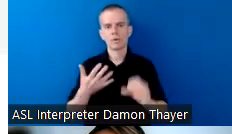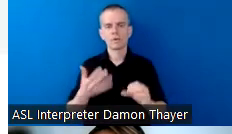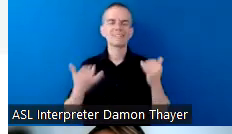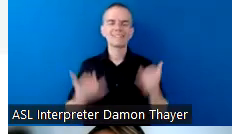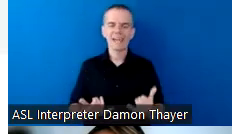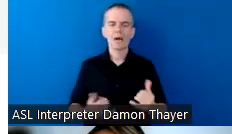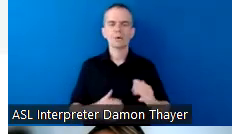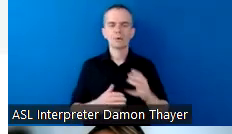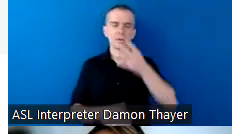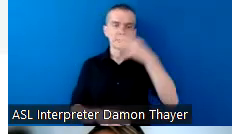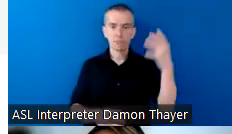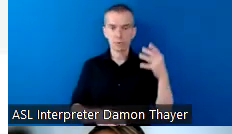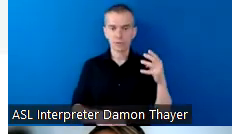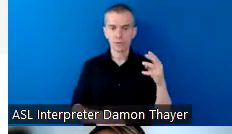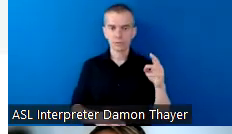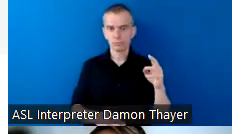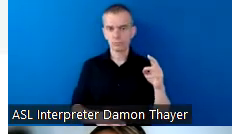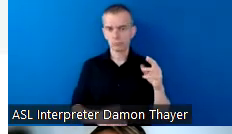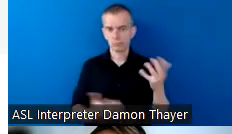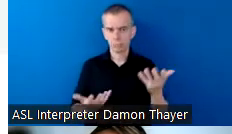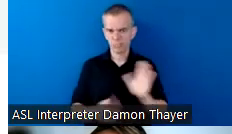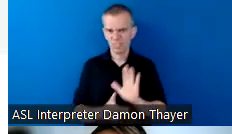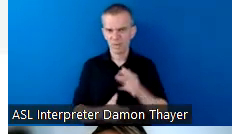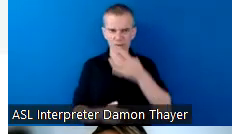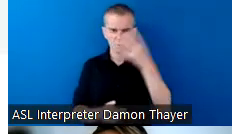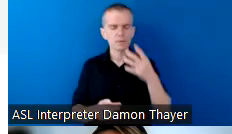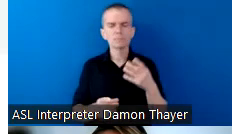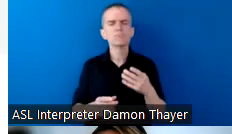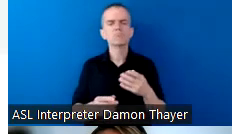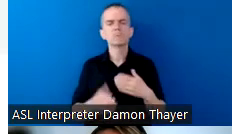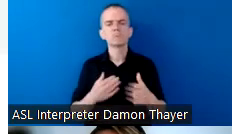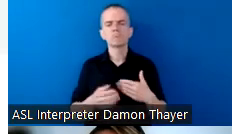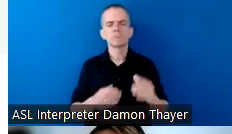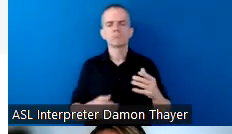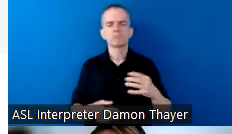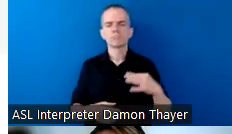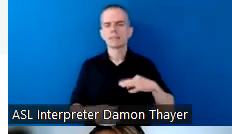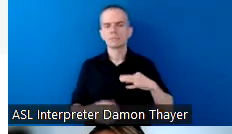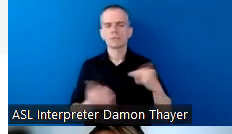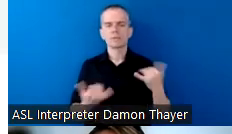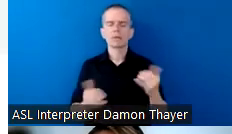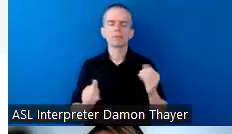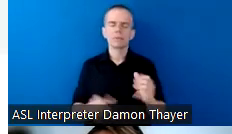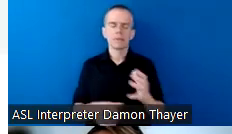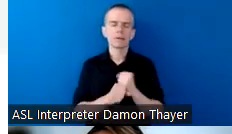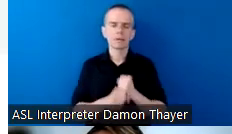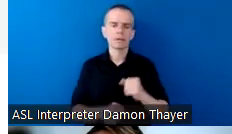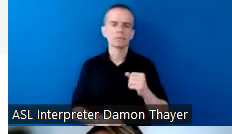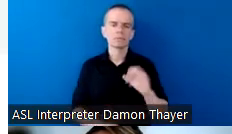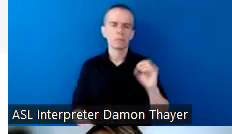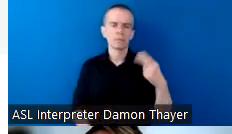not something that would be an eligibility factor to get OHP. And there was another